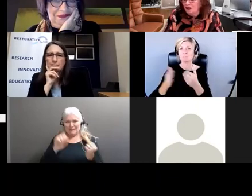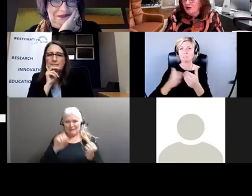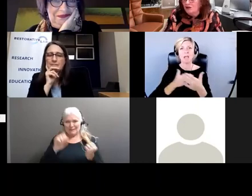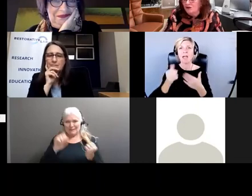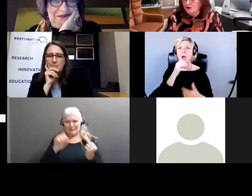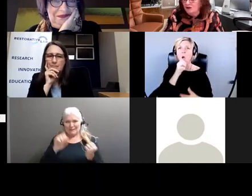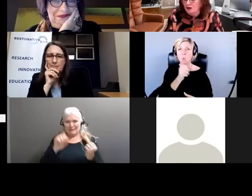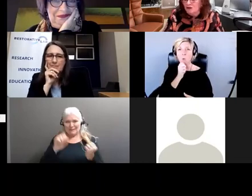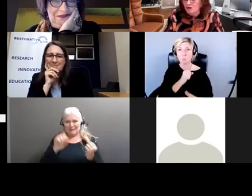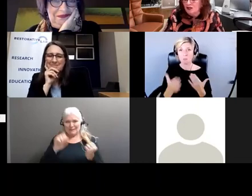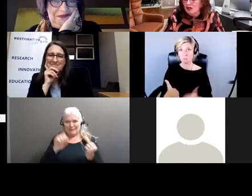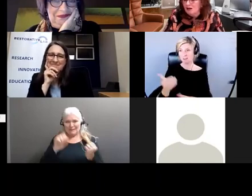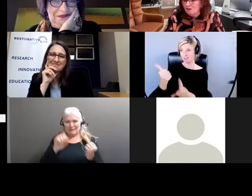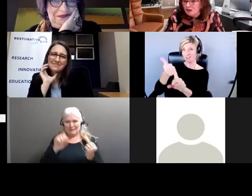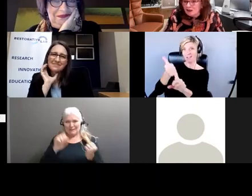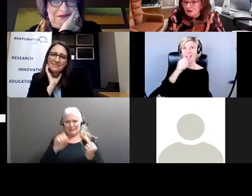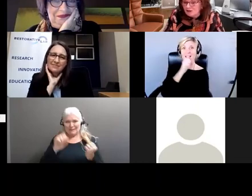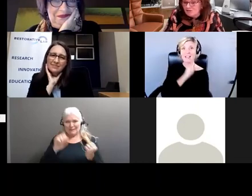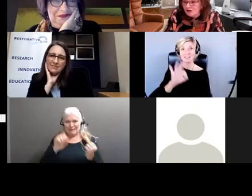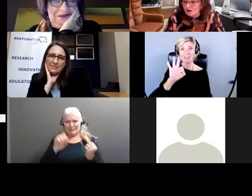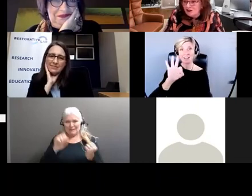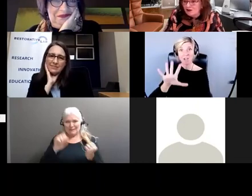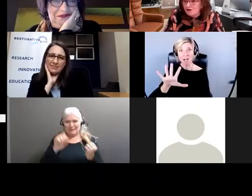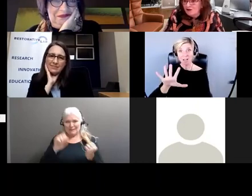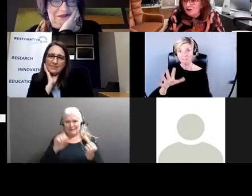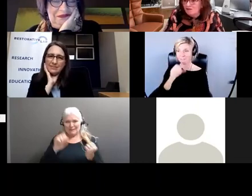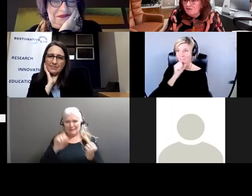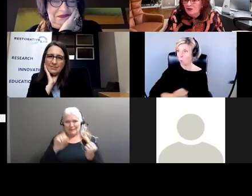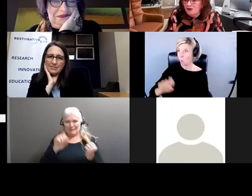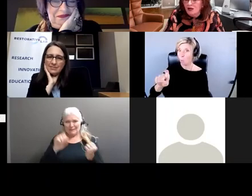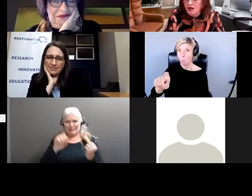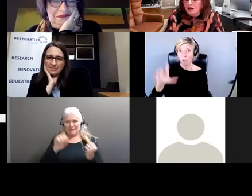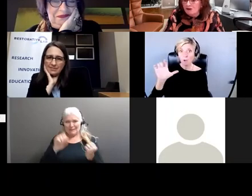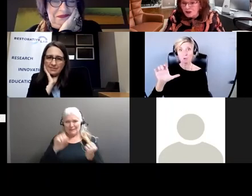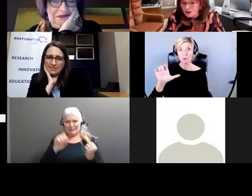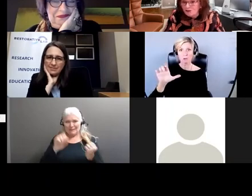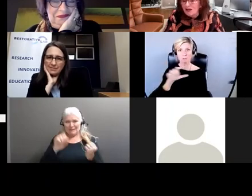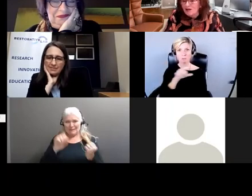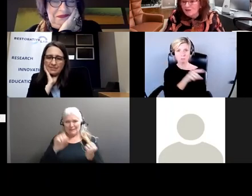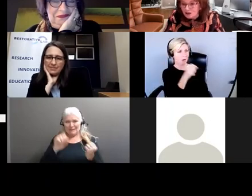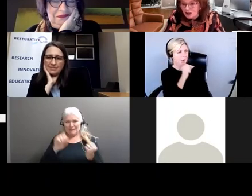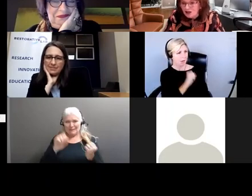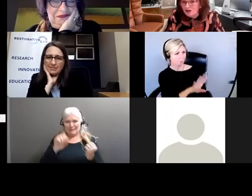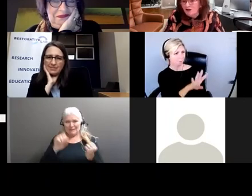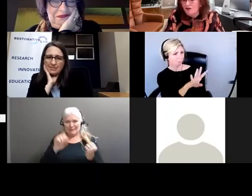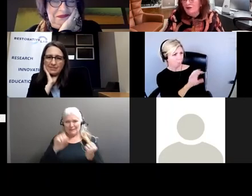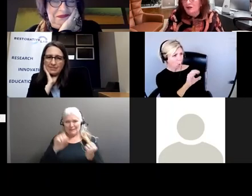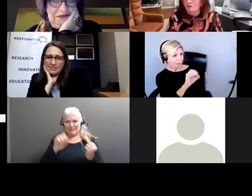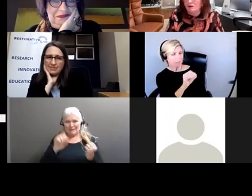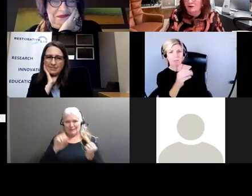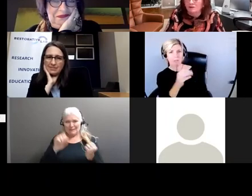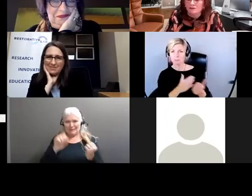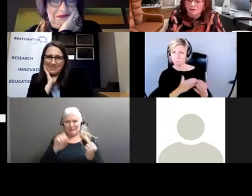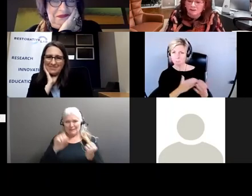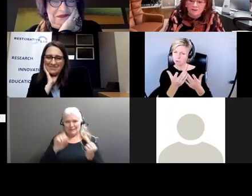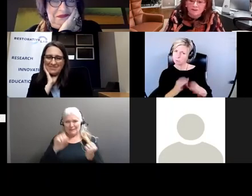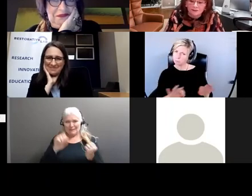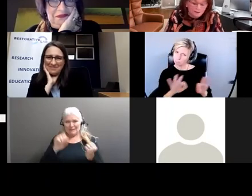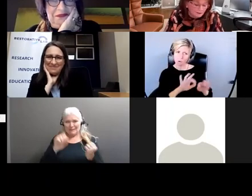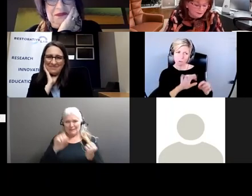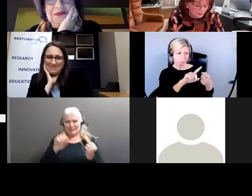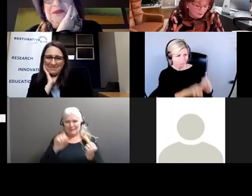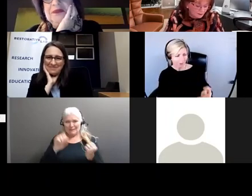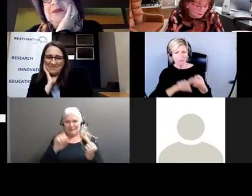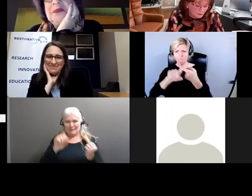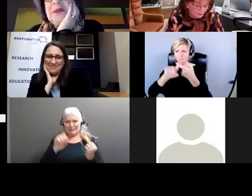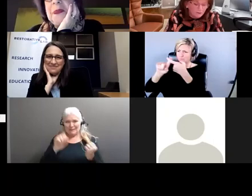or 100. We can have really great friends at 30 and 40. I think we have to call it out a lot more. Thank